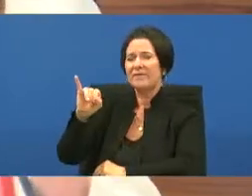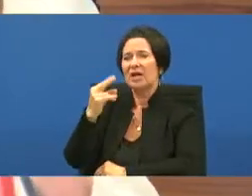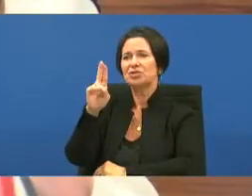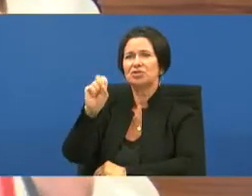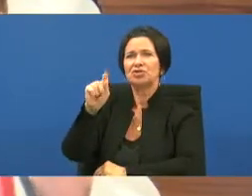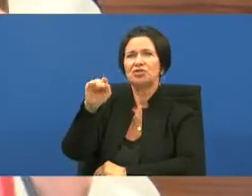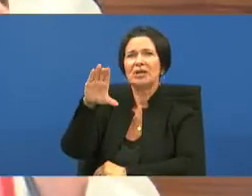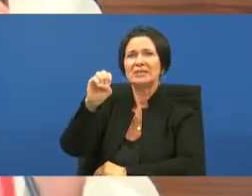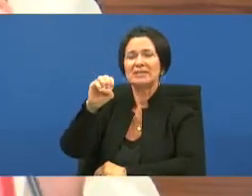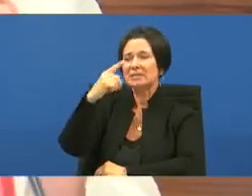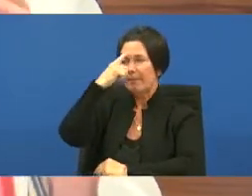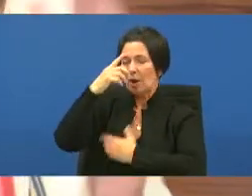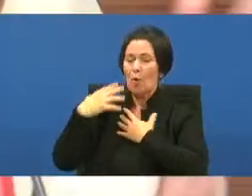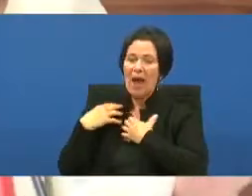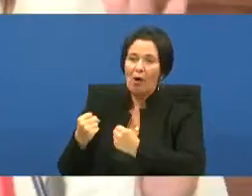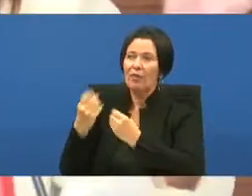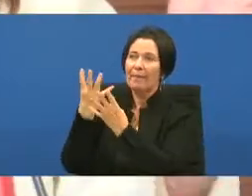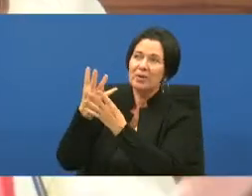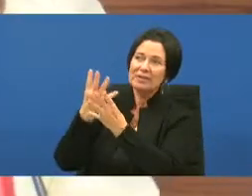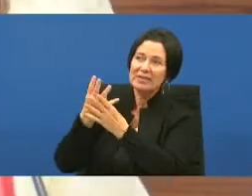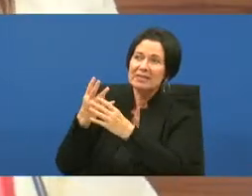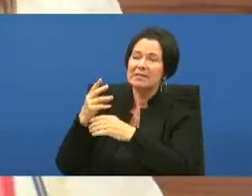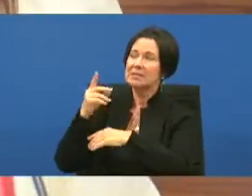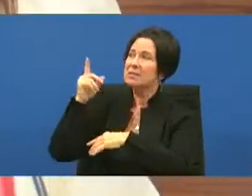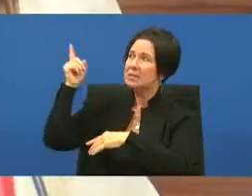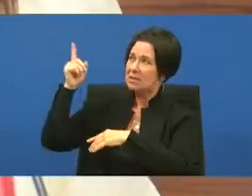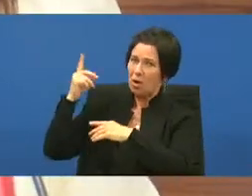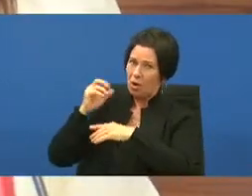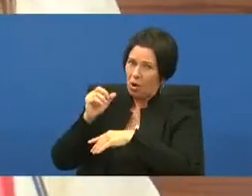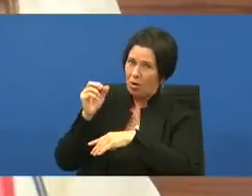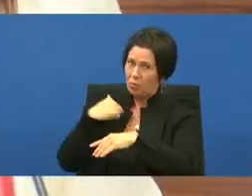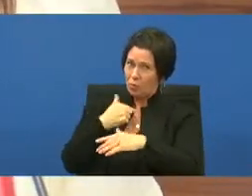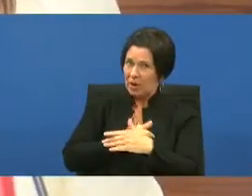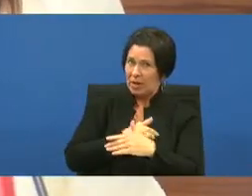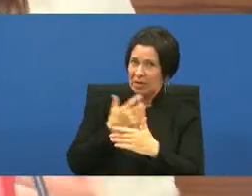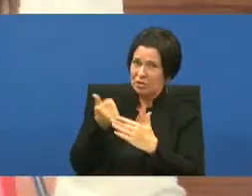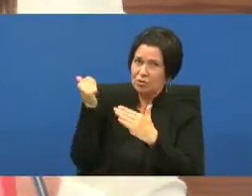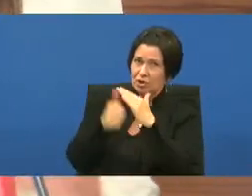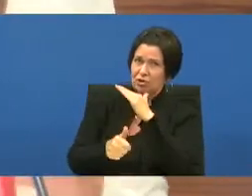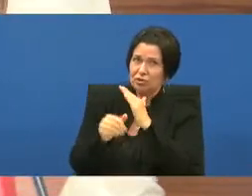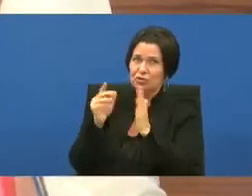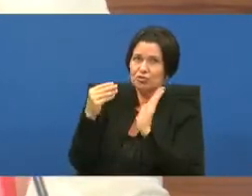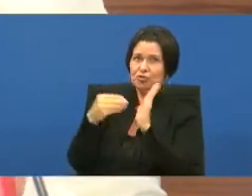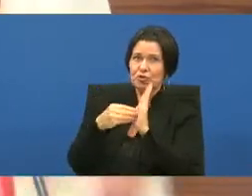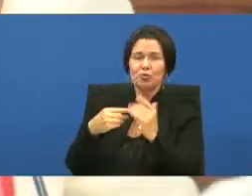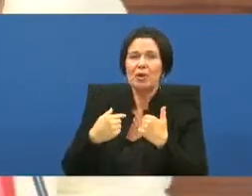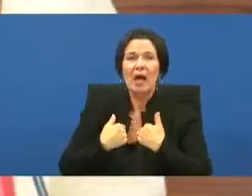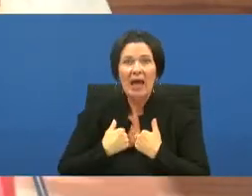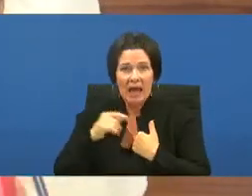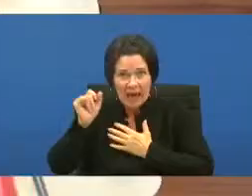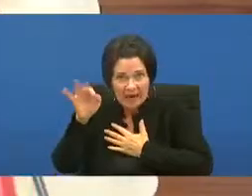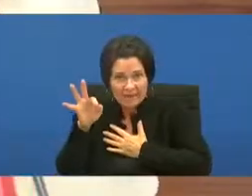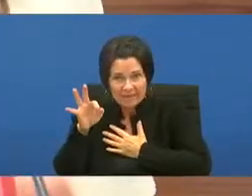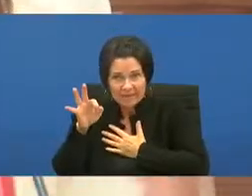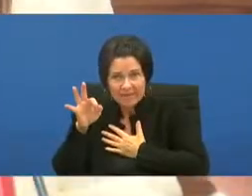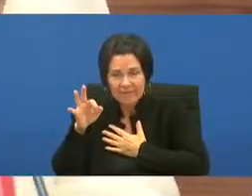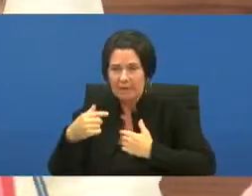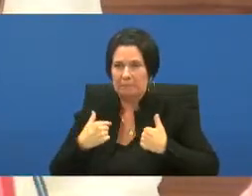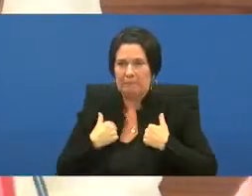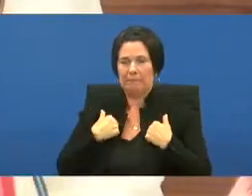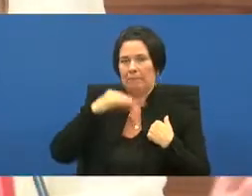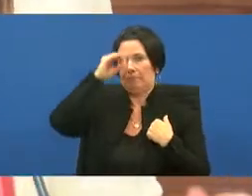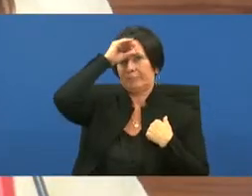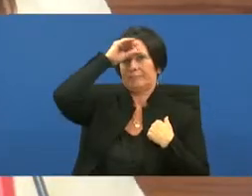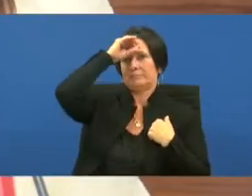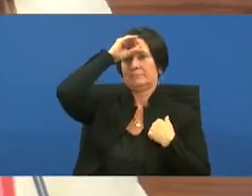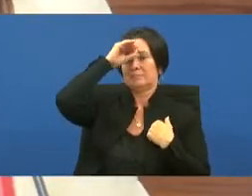mental health care facilities or prison facilities? I'm not. If there's a suit, I don't know about it, so I'd like to know